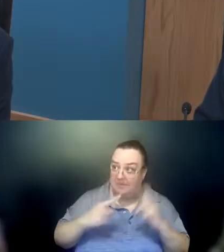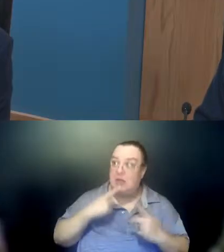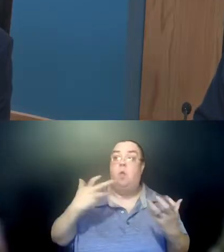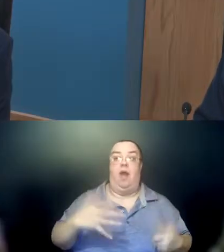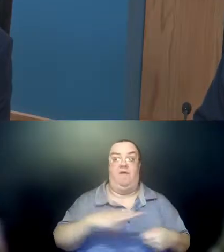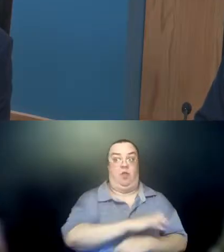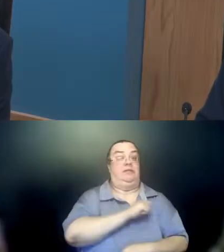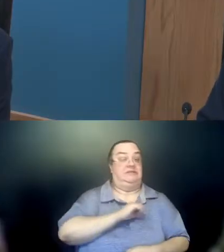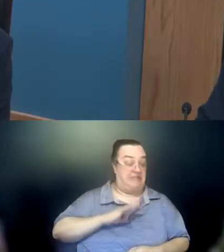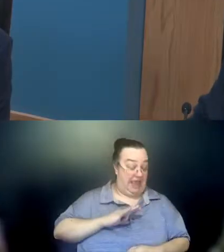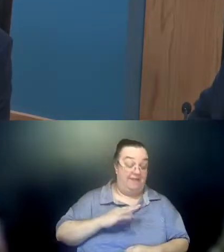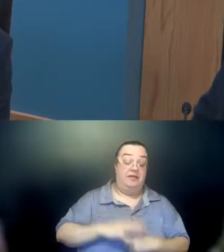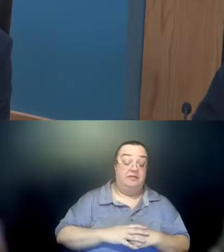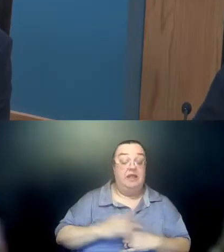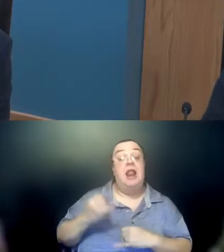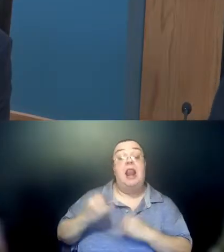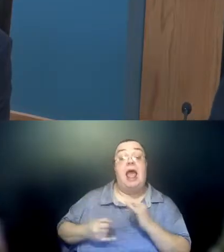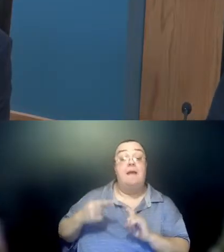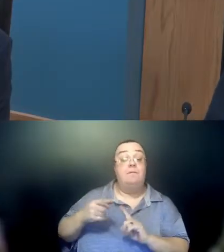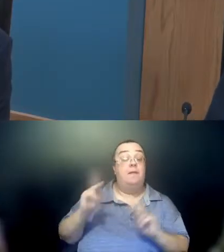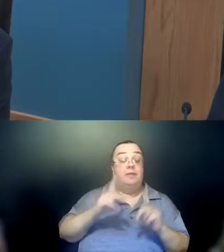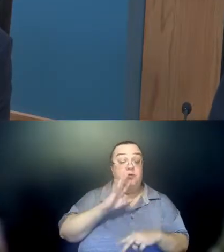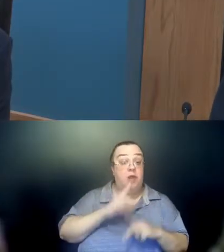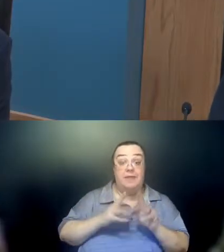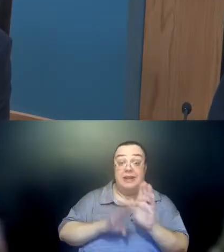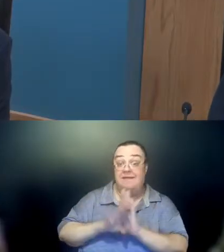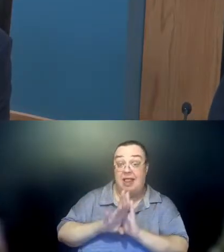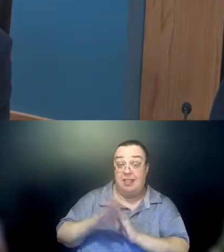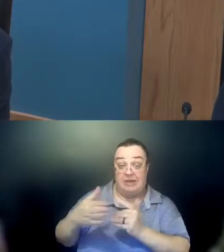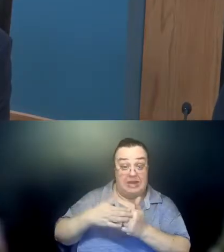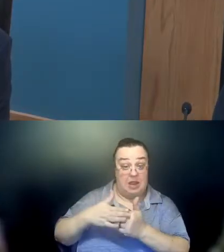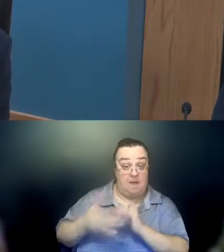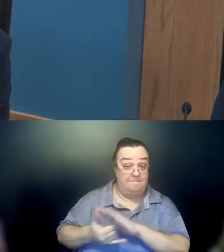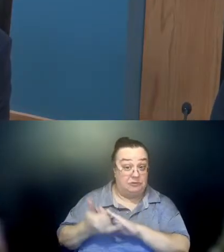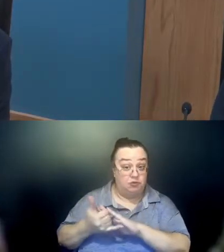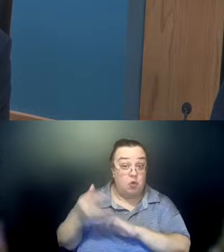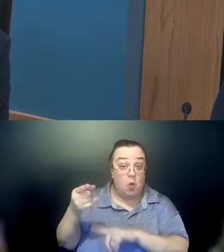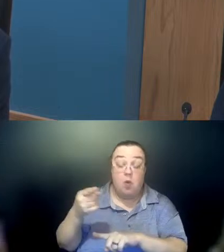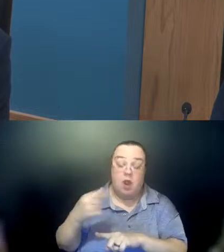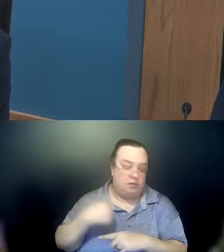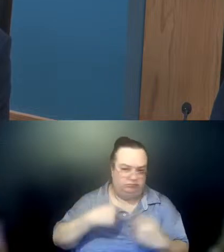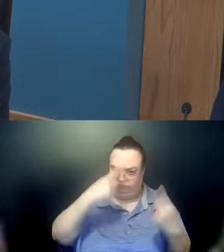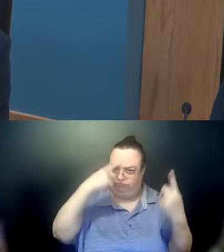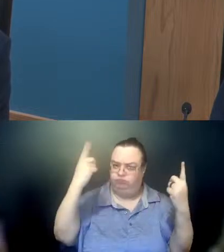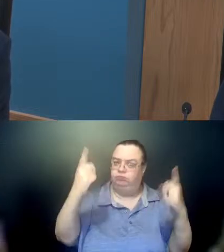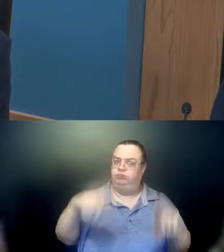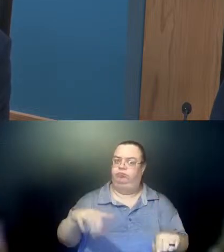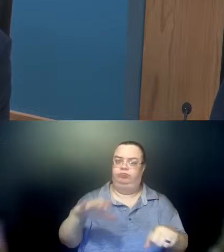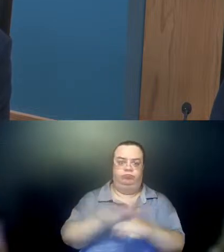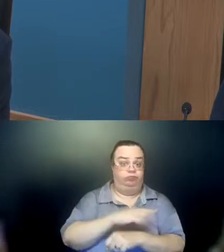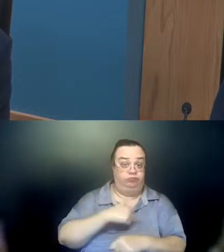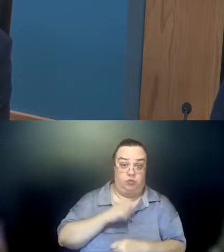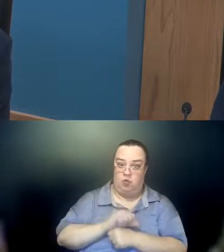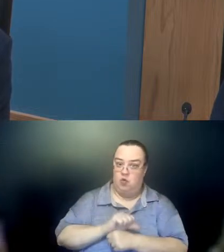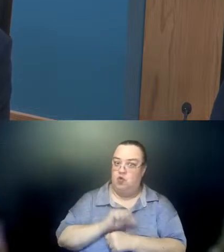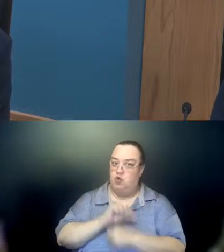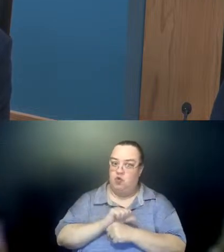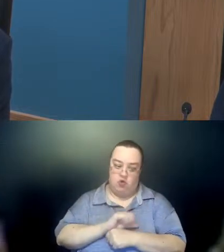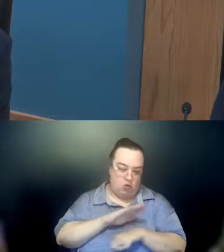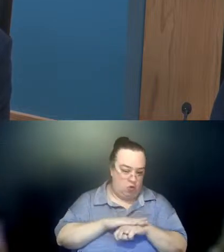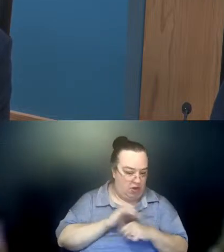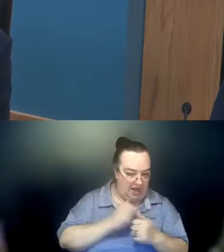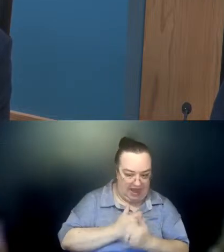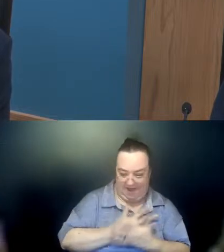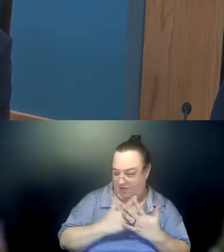point, someone talked about development around the metro. I totally agree. I've been working every angle I have access